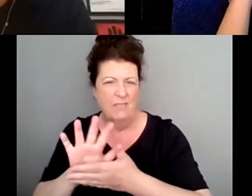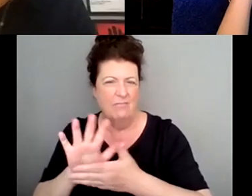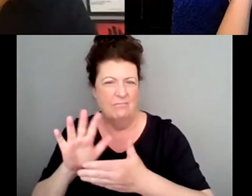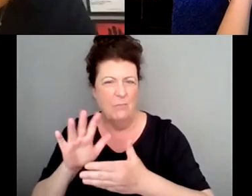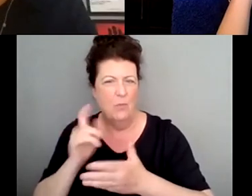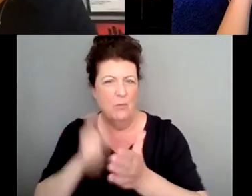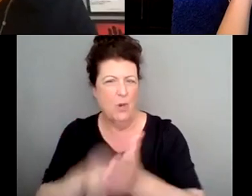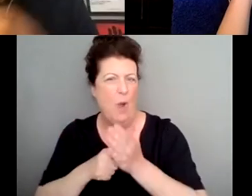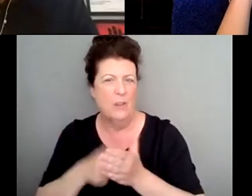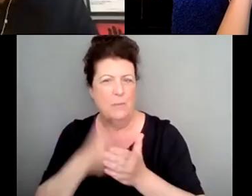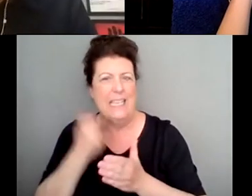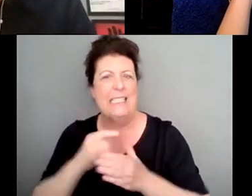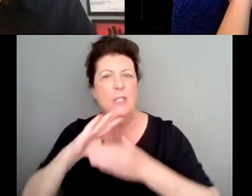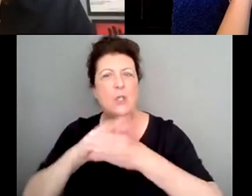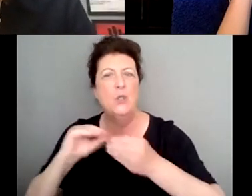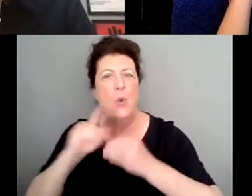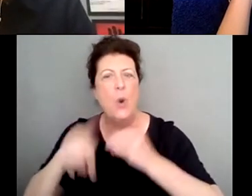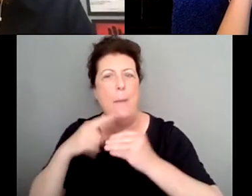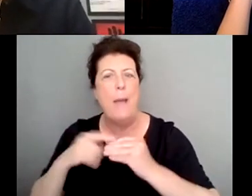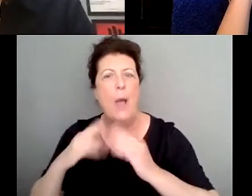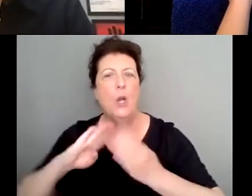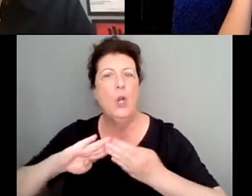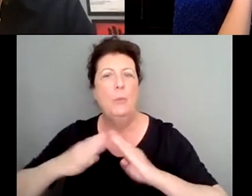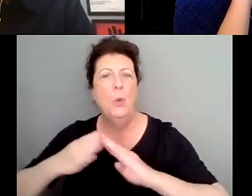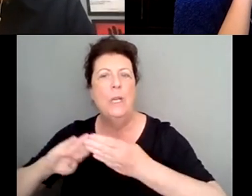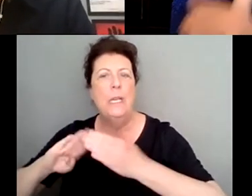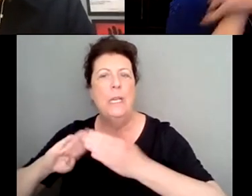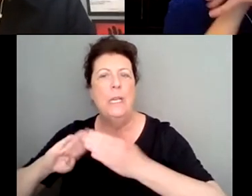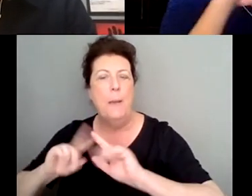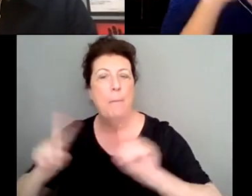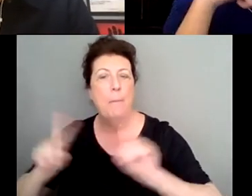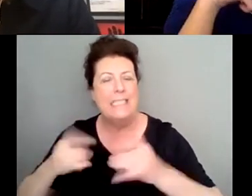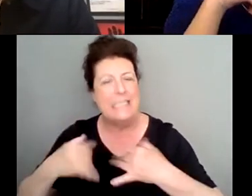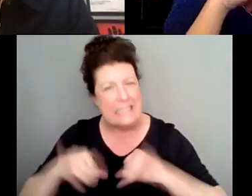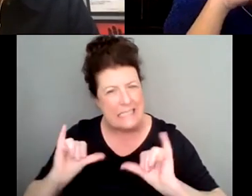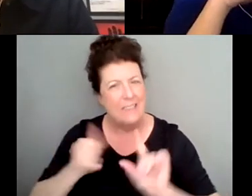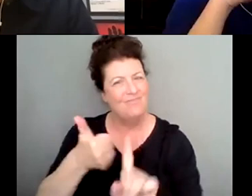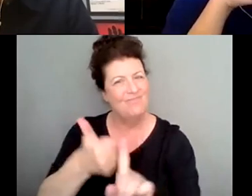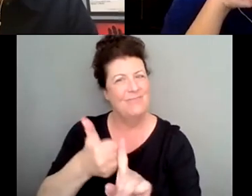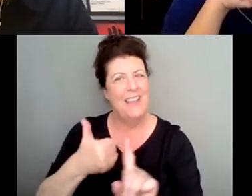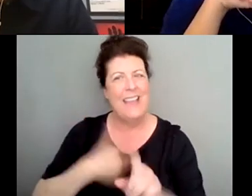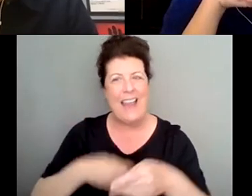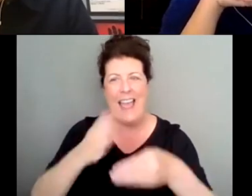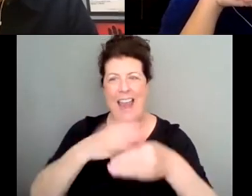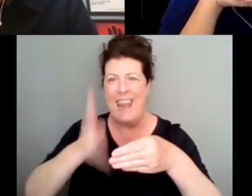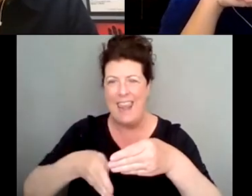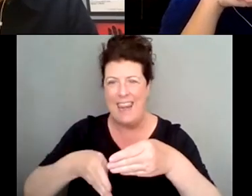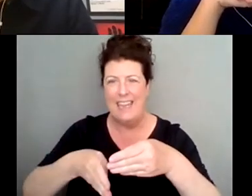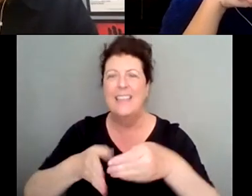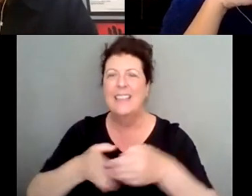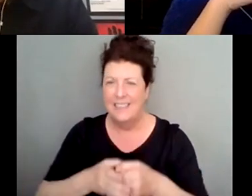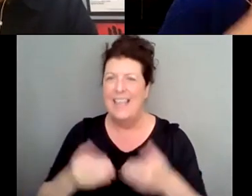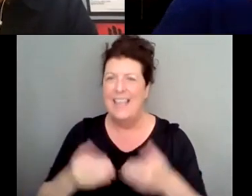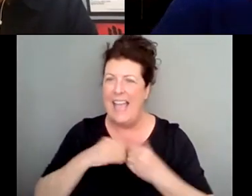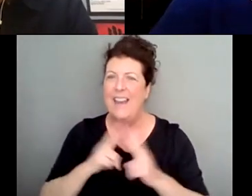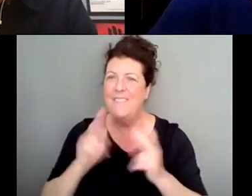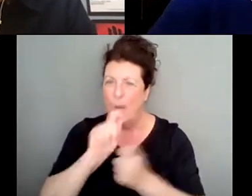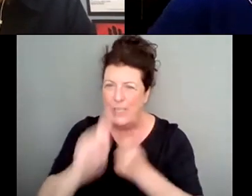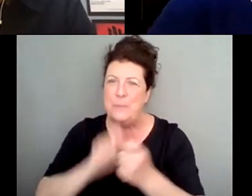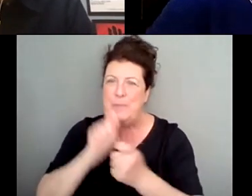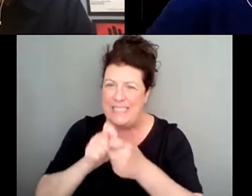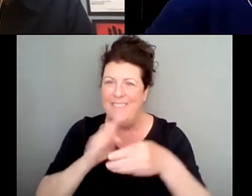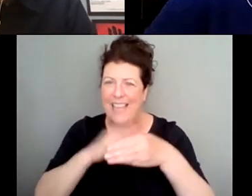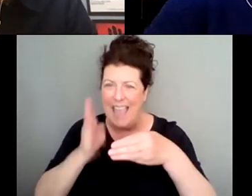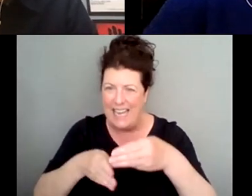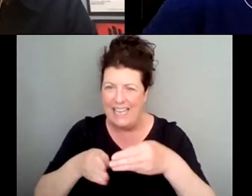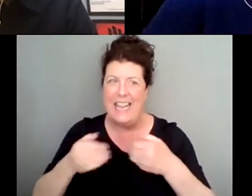And, um, and yet it had a, a very, you know, it had an end. It was, it, it had a very specific ending. It had an